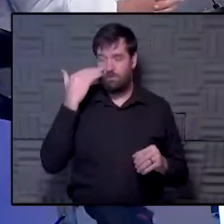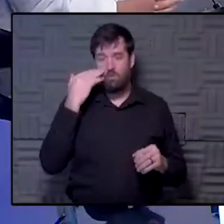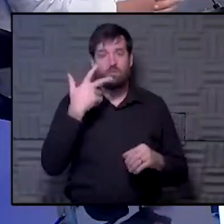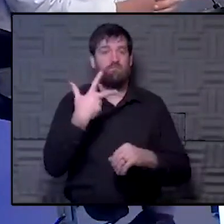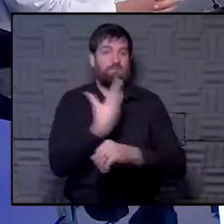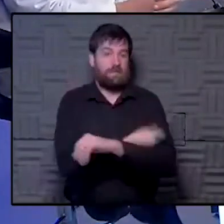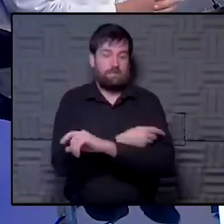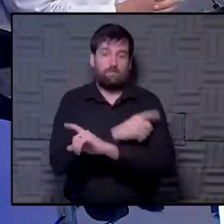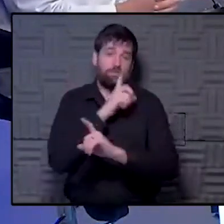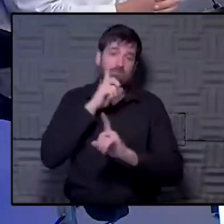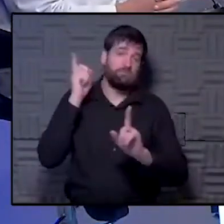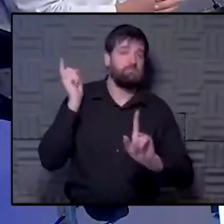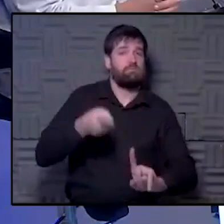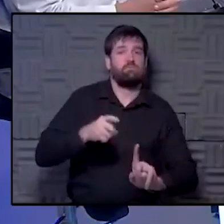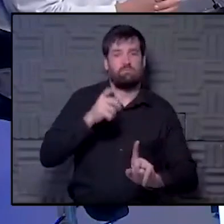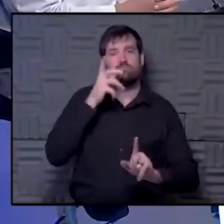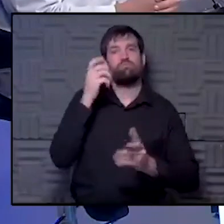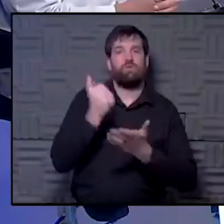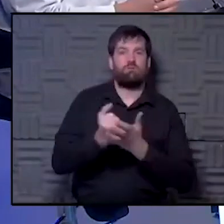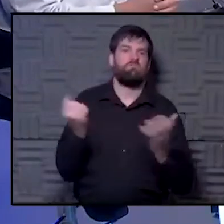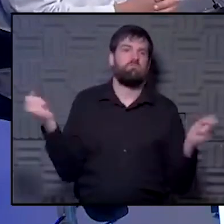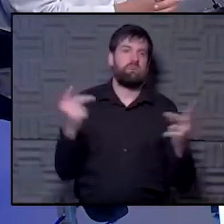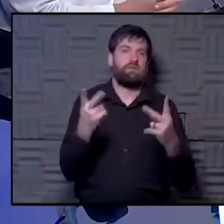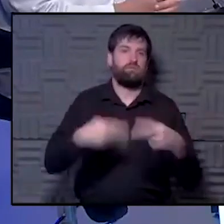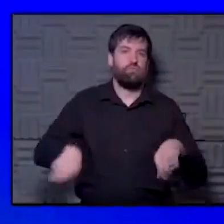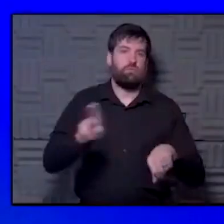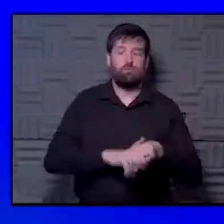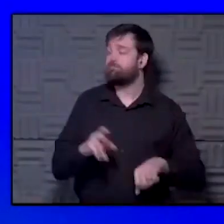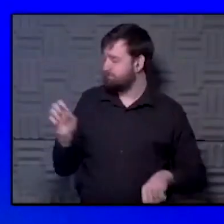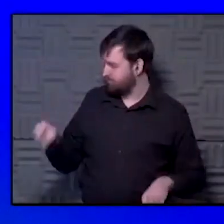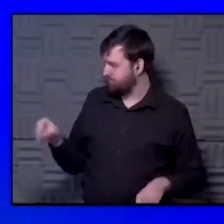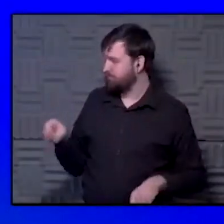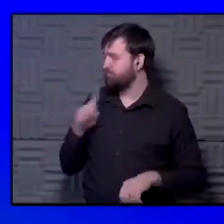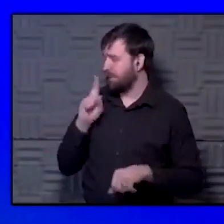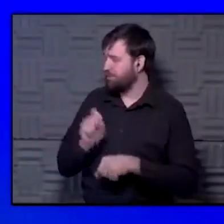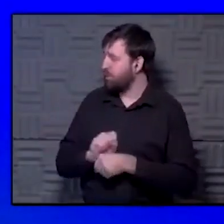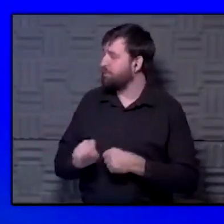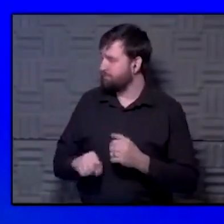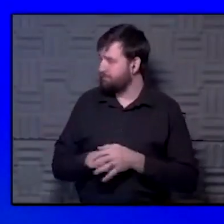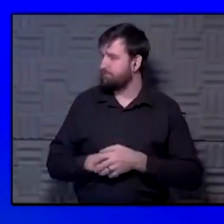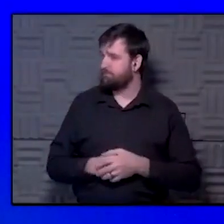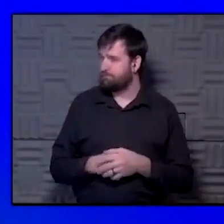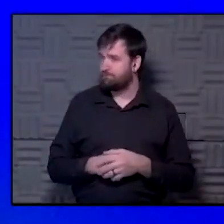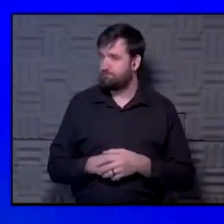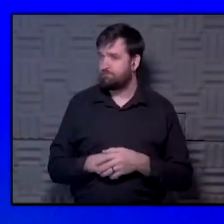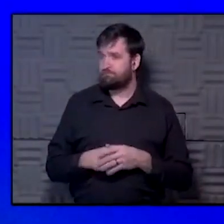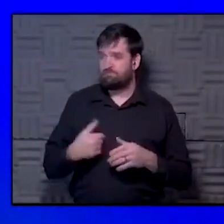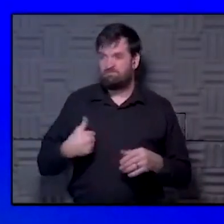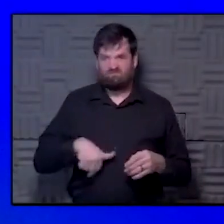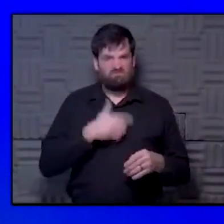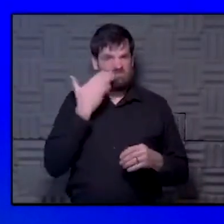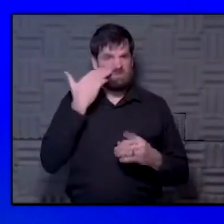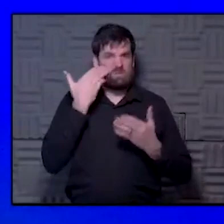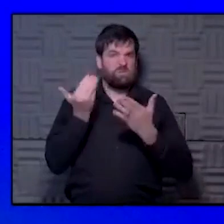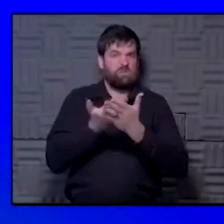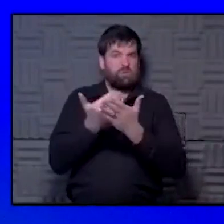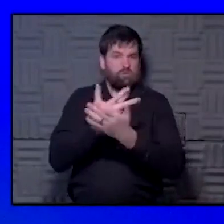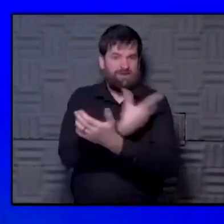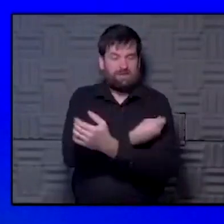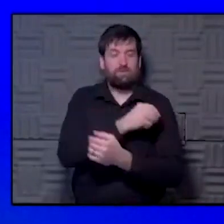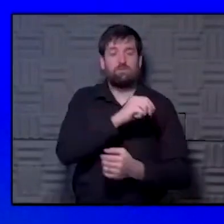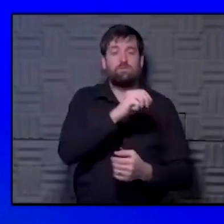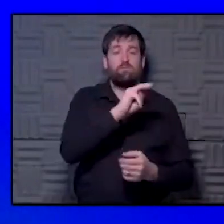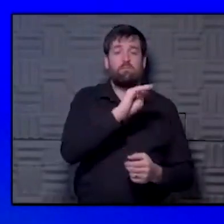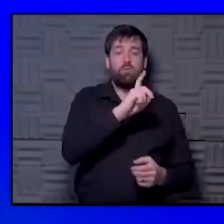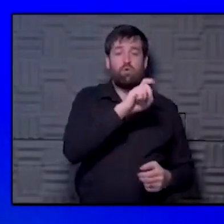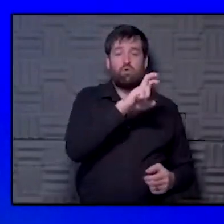vaccination ultimately is what's going to help us get back to normal. Yeah, absolutely. We know that these new vaccines, Moderna and Pfizer,